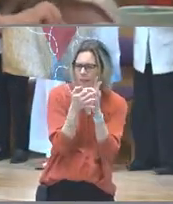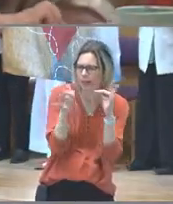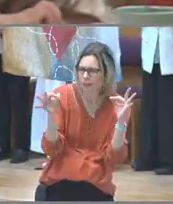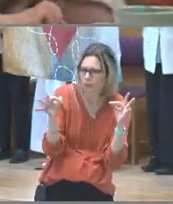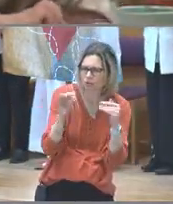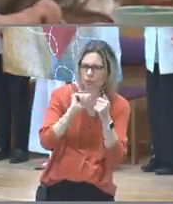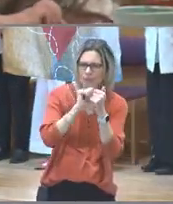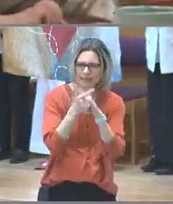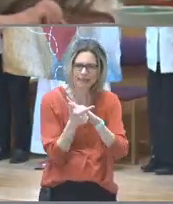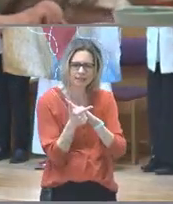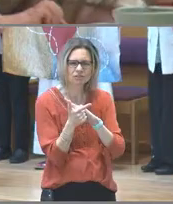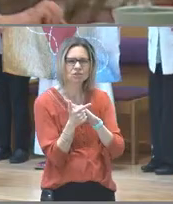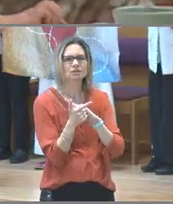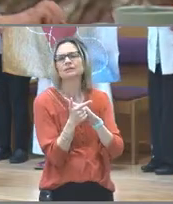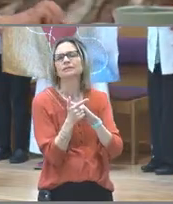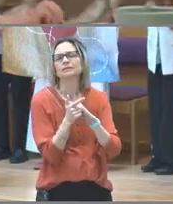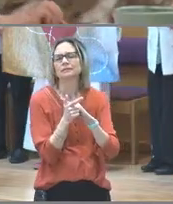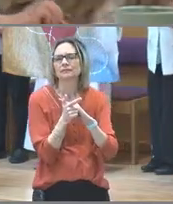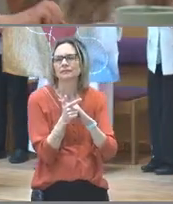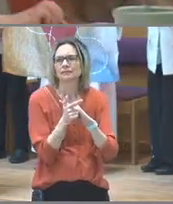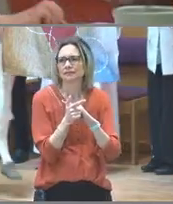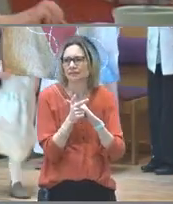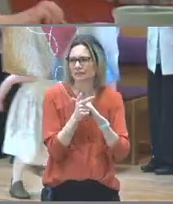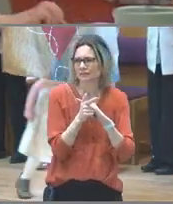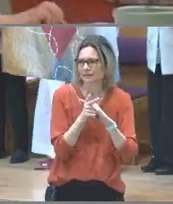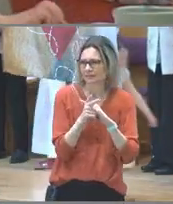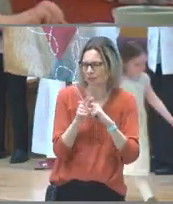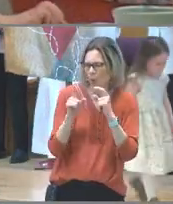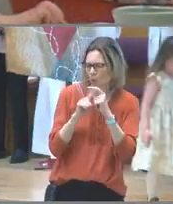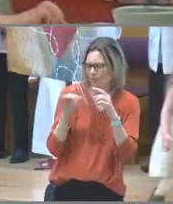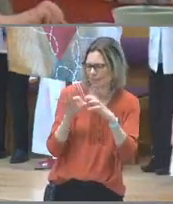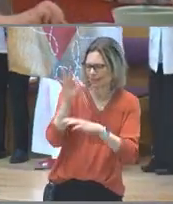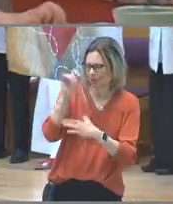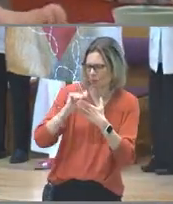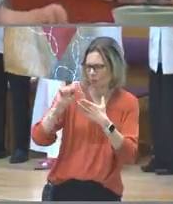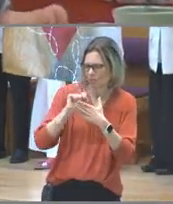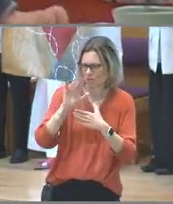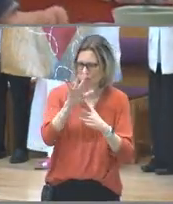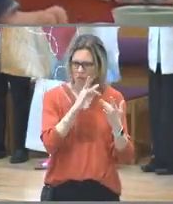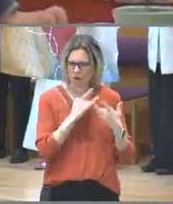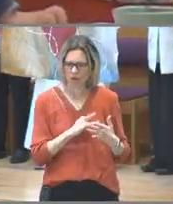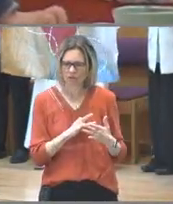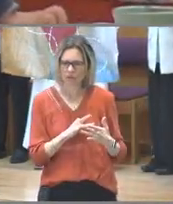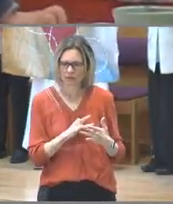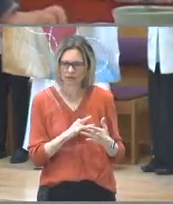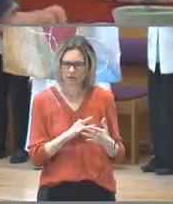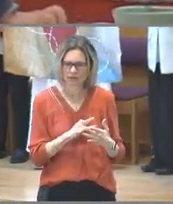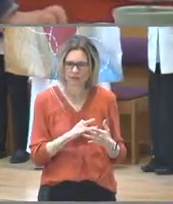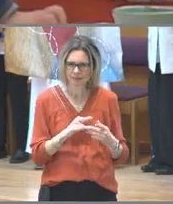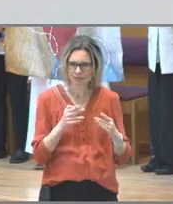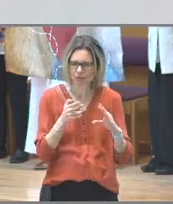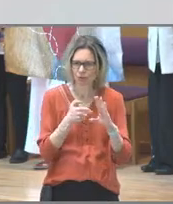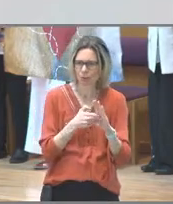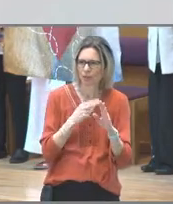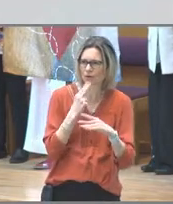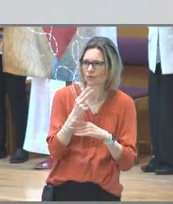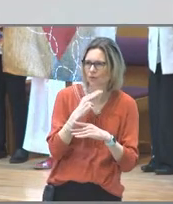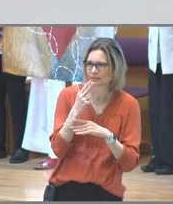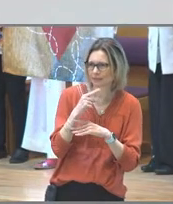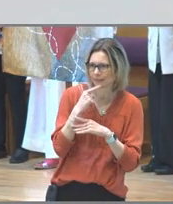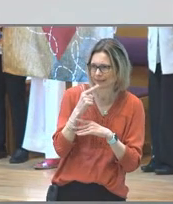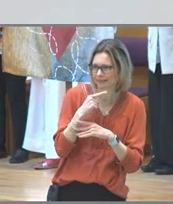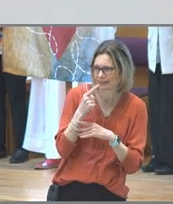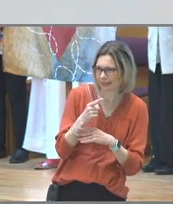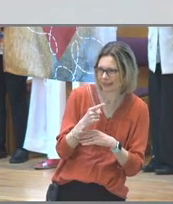translation, in the version, or in the words that the Spirit has written in your hearts. Let us join our voices by saying,